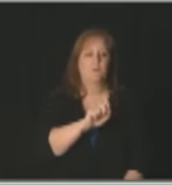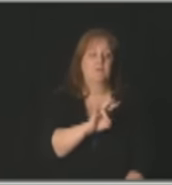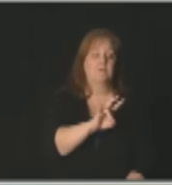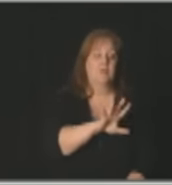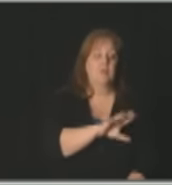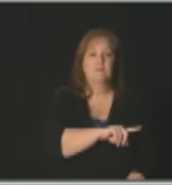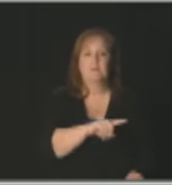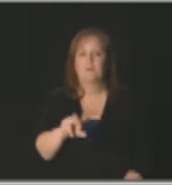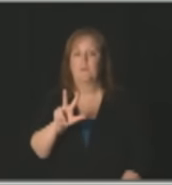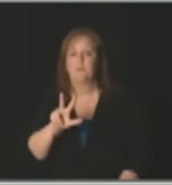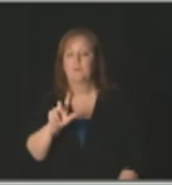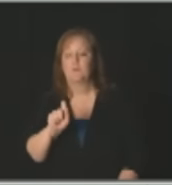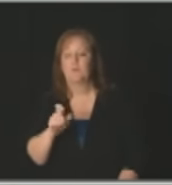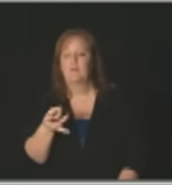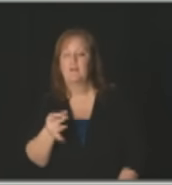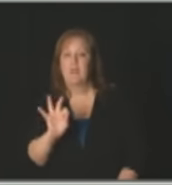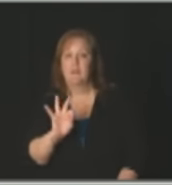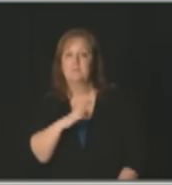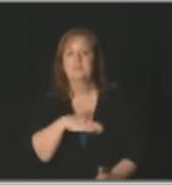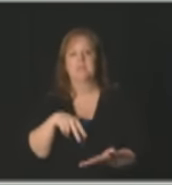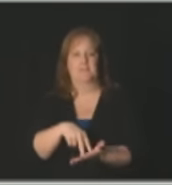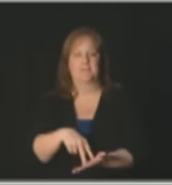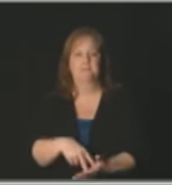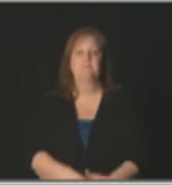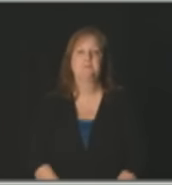3.89 please stand?